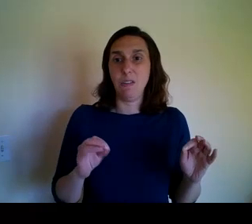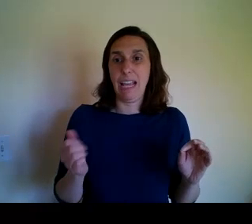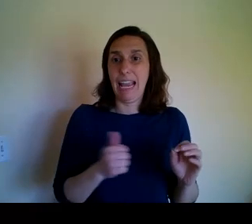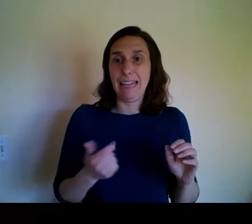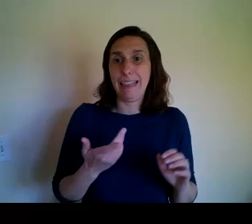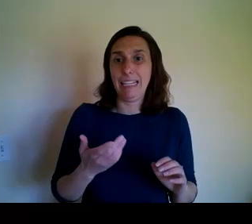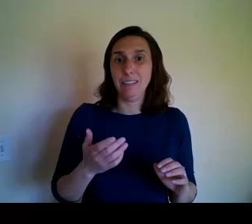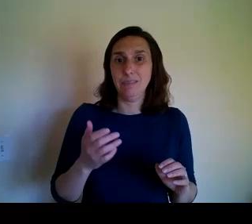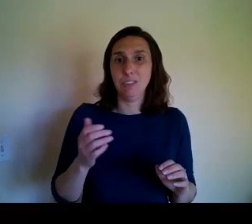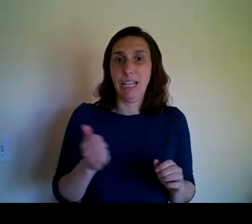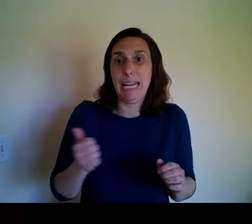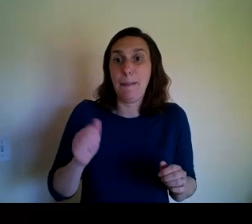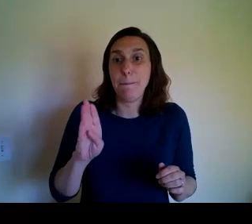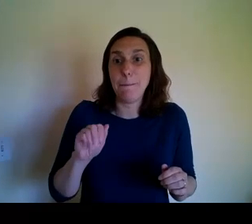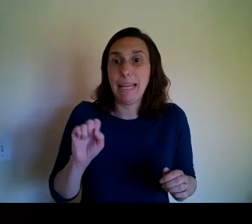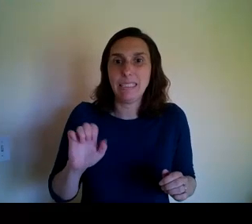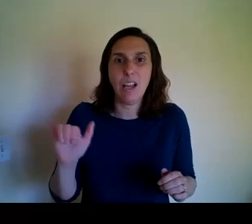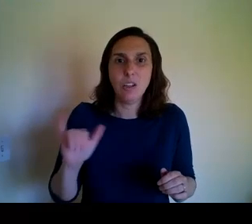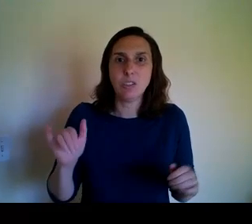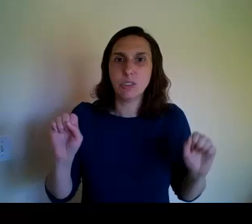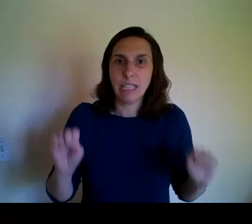calculator only had